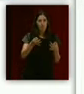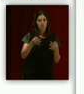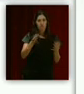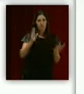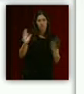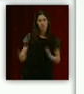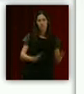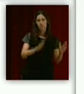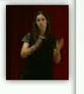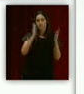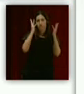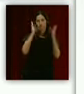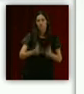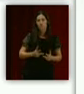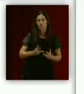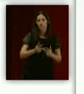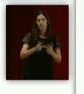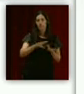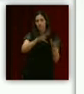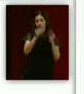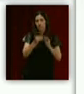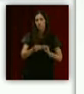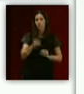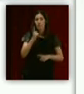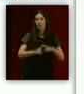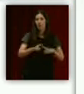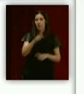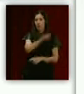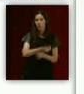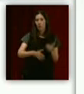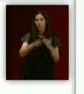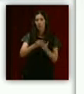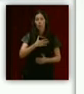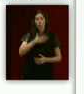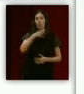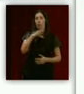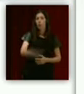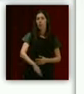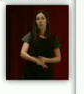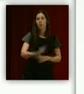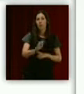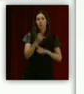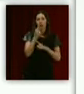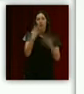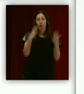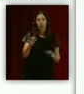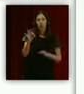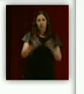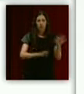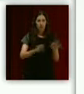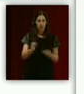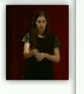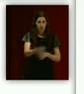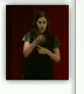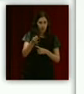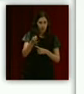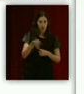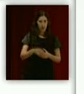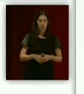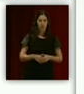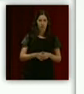Now, regarding precision outcomes, after the calibration session, half of users were capable